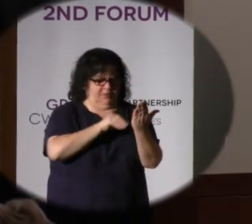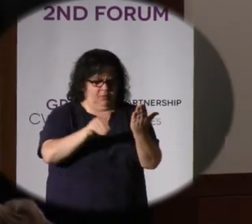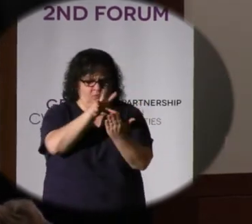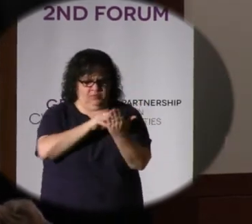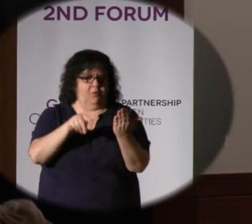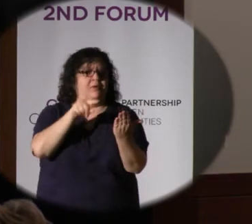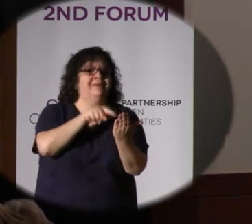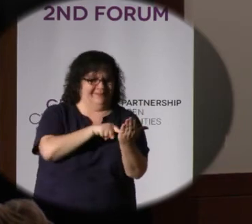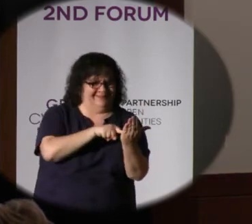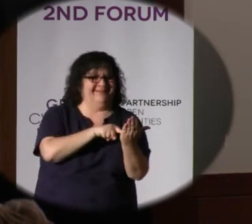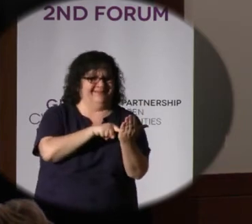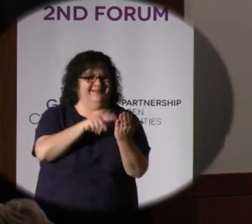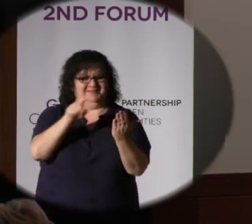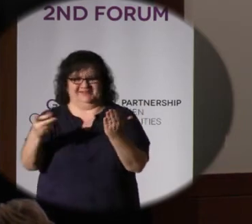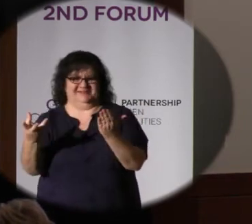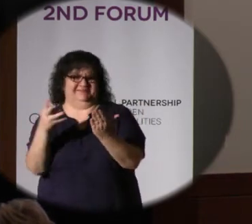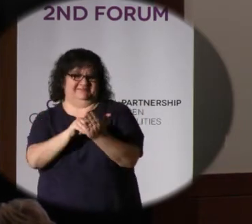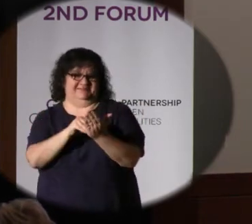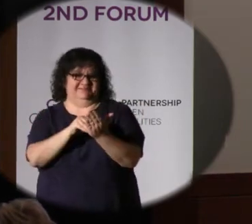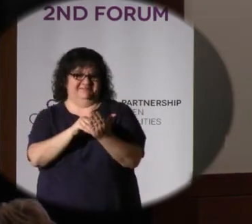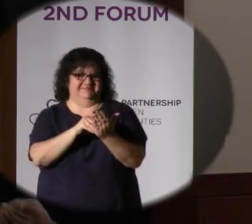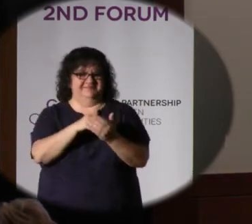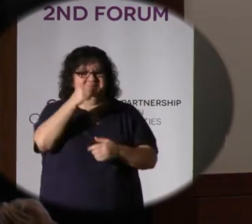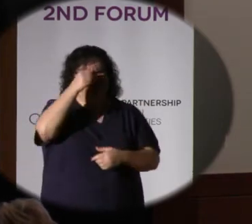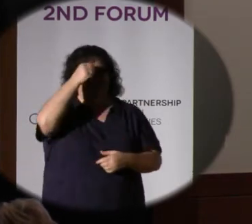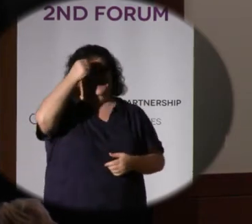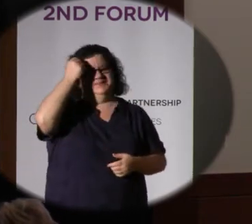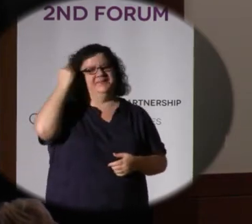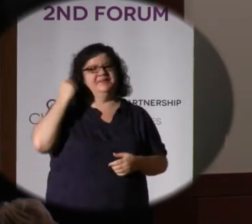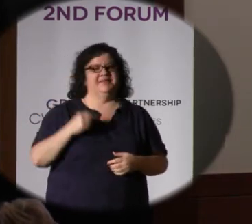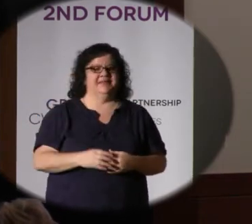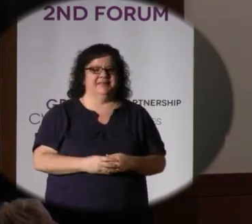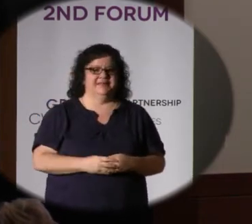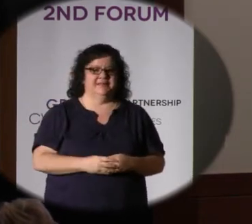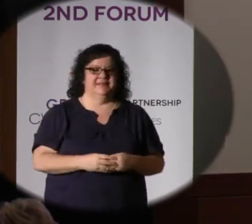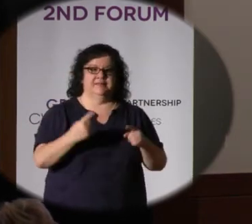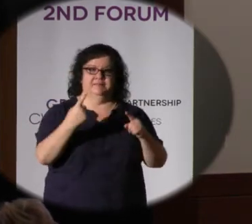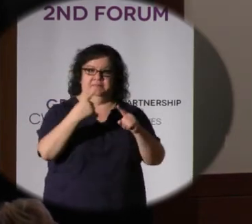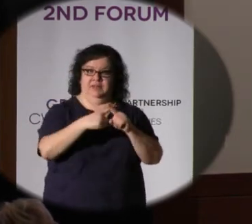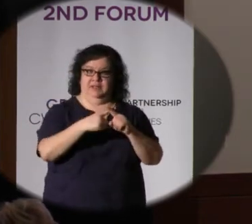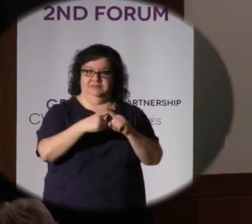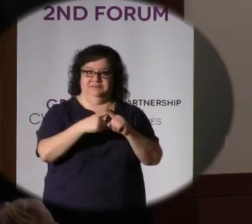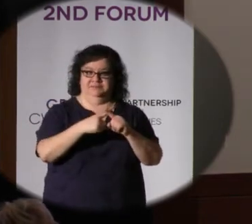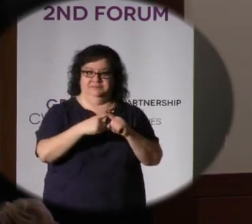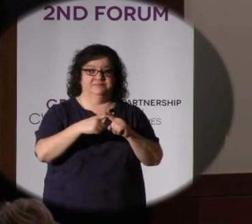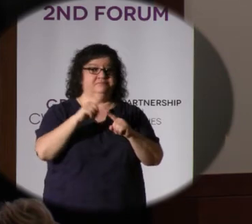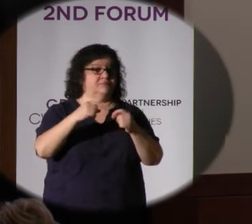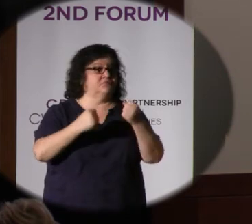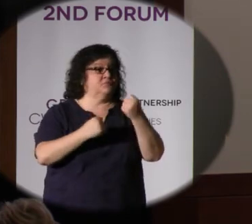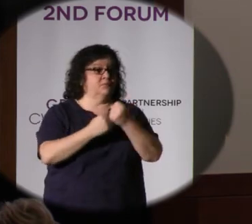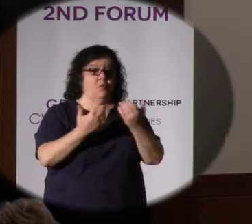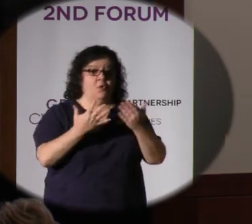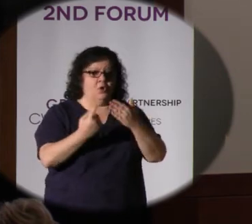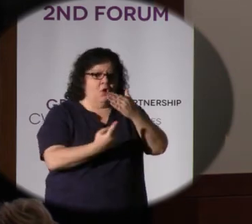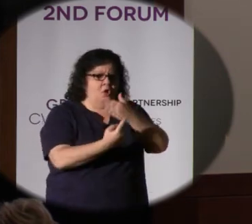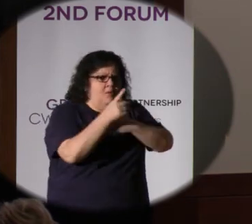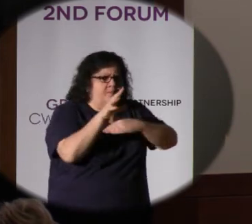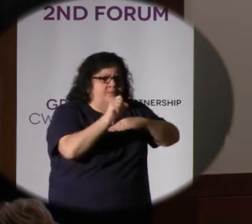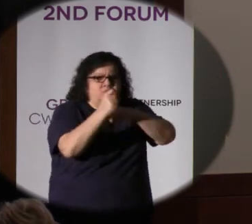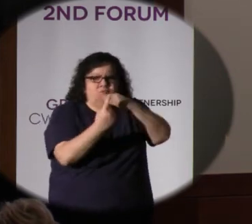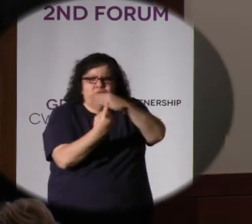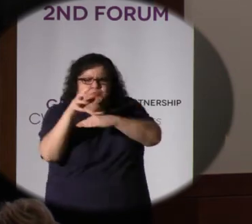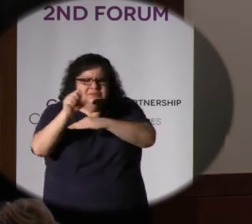appropriate investments to ensure a continuum of opportunity and support to all children and their